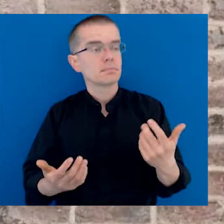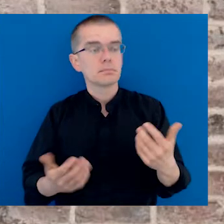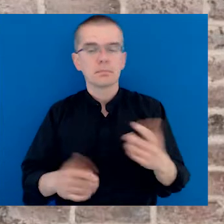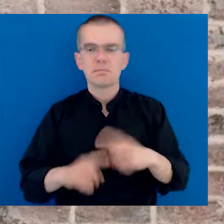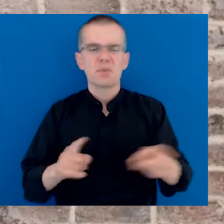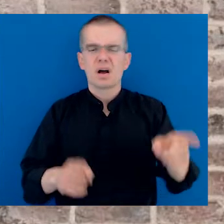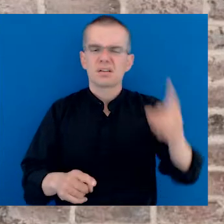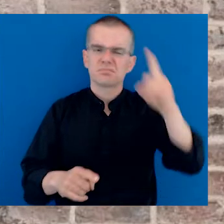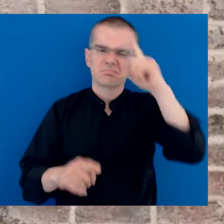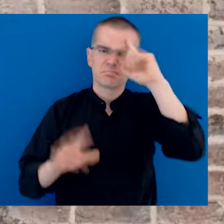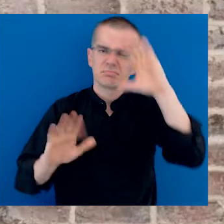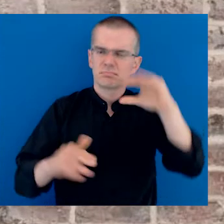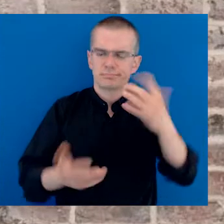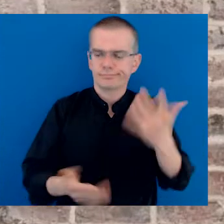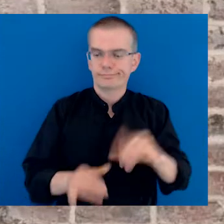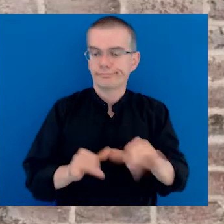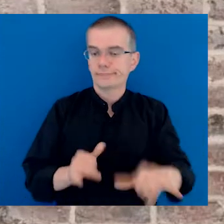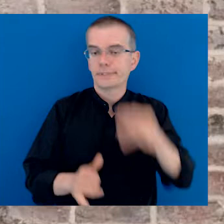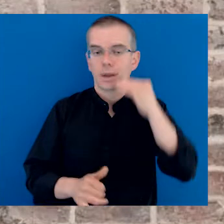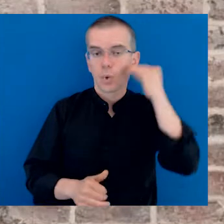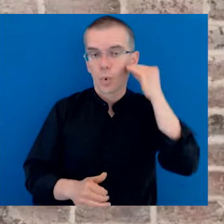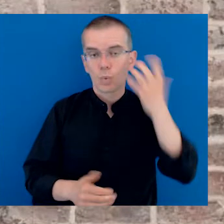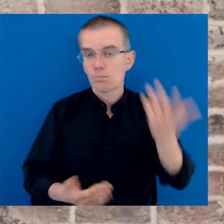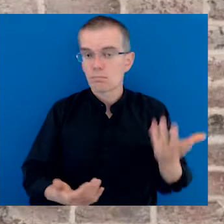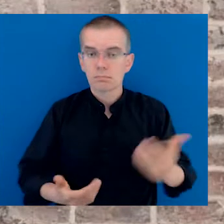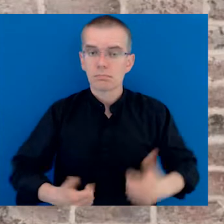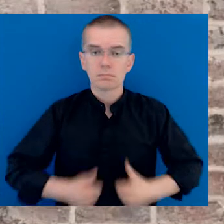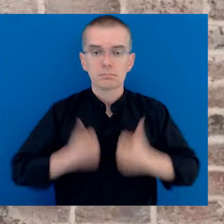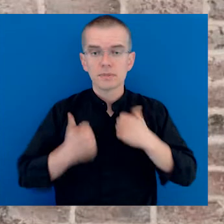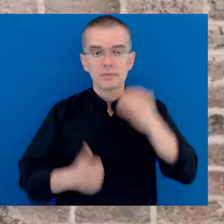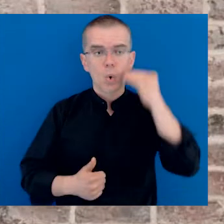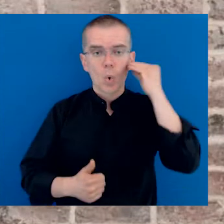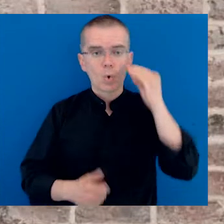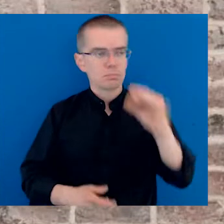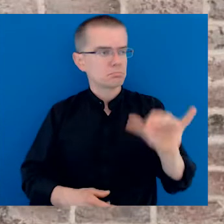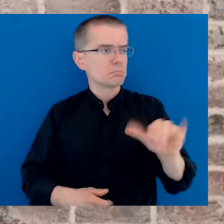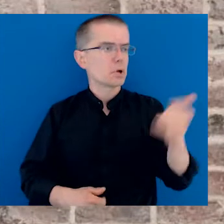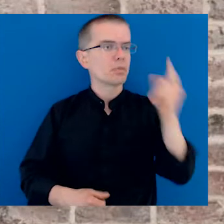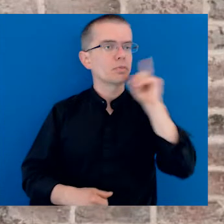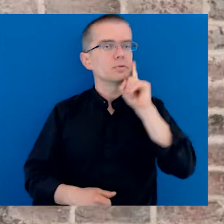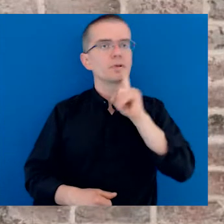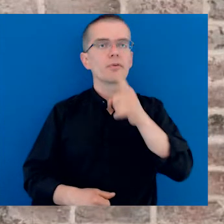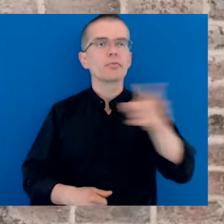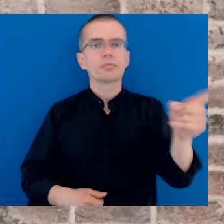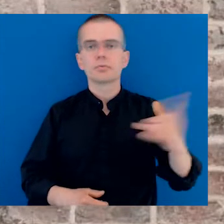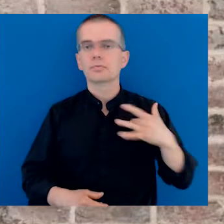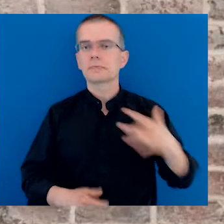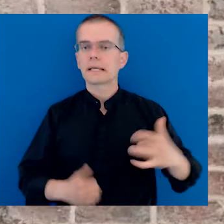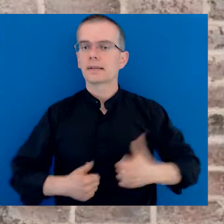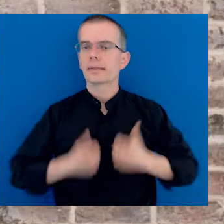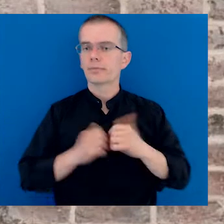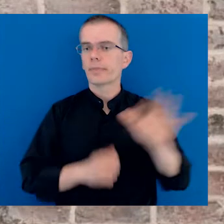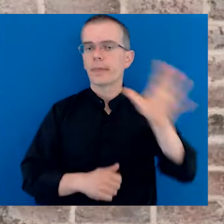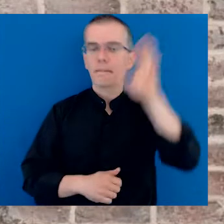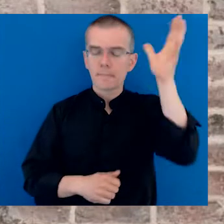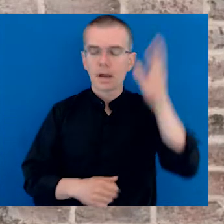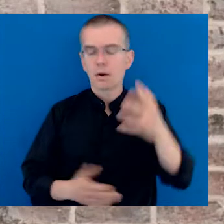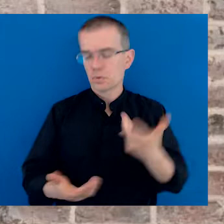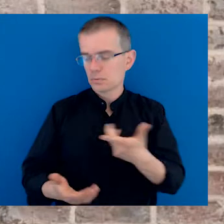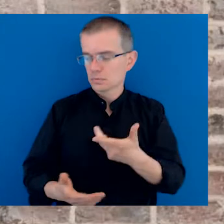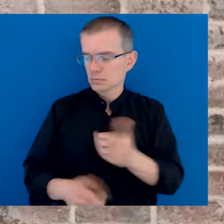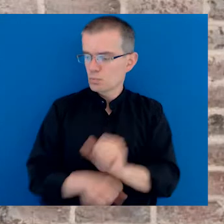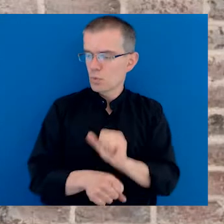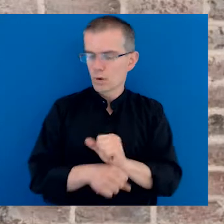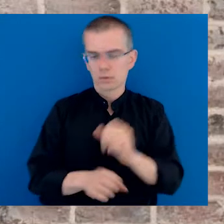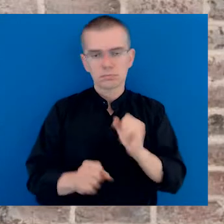they always expected that he would stay at home. He would live at home like other deaf people live at home with their parents. He would cobble